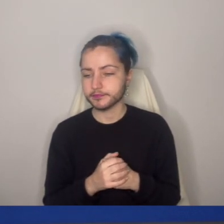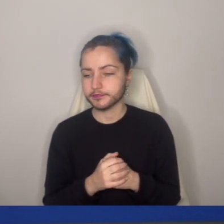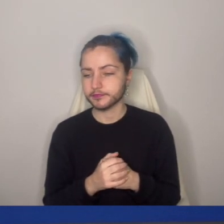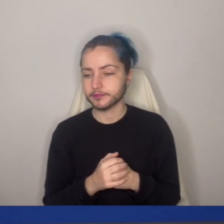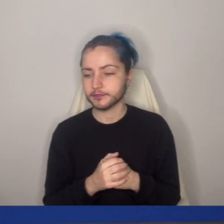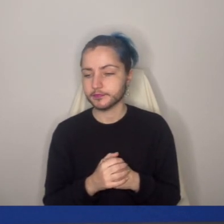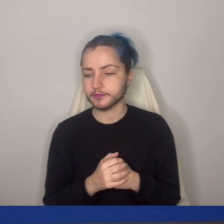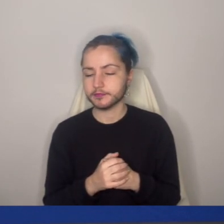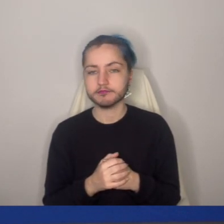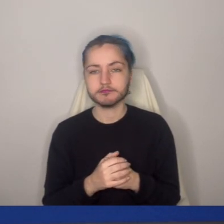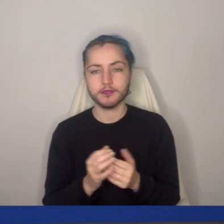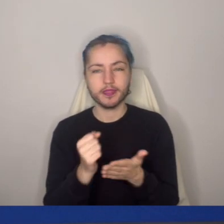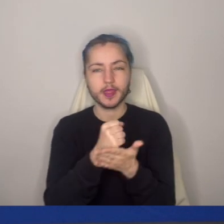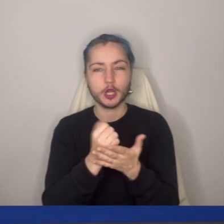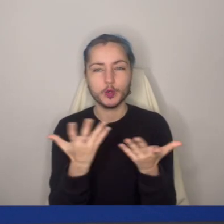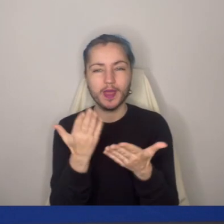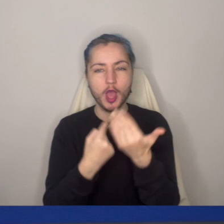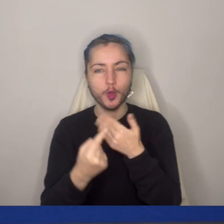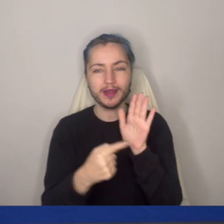And only at the bottom.